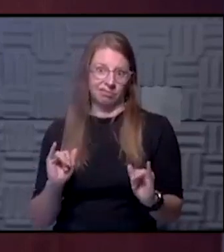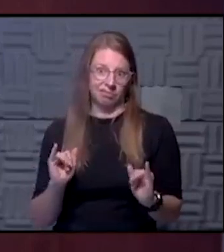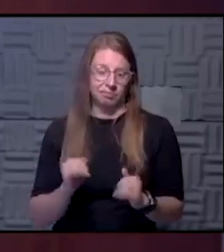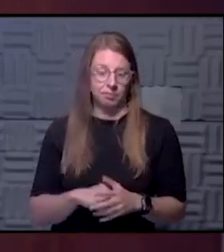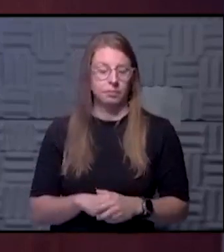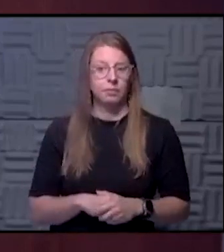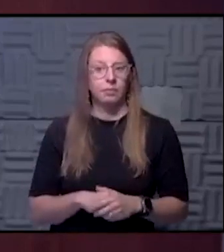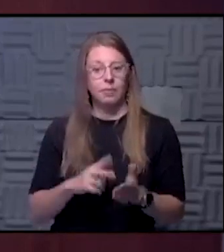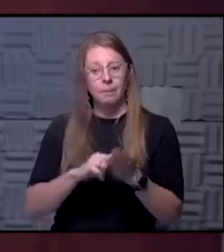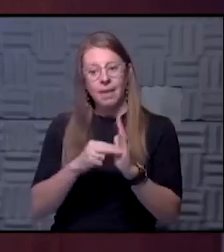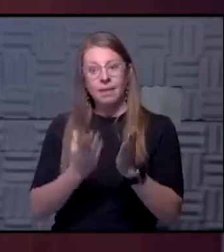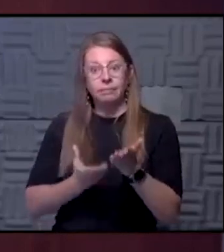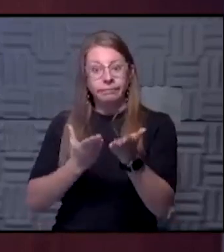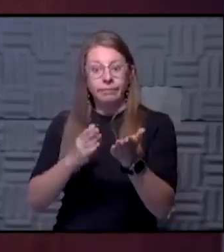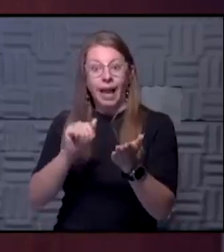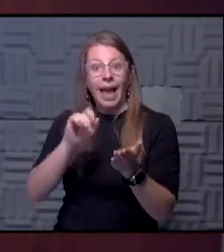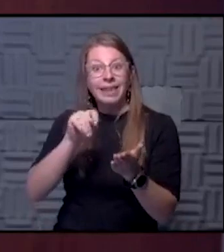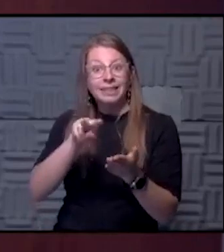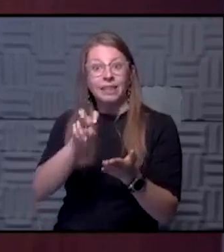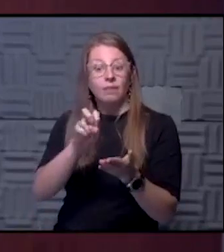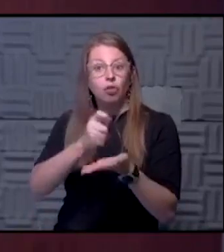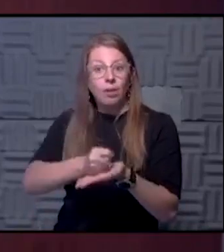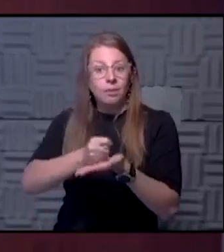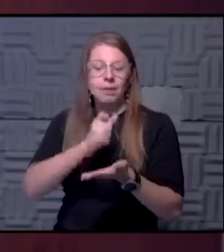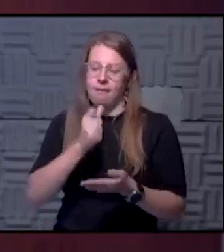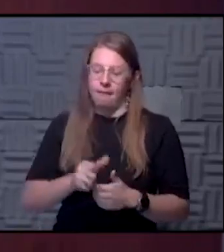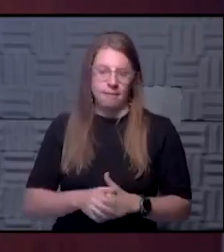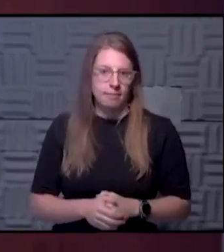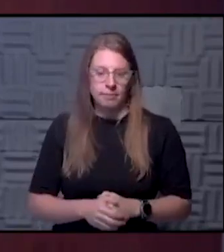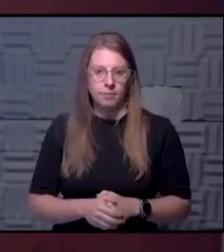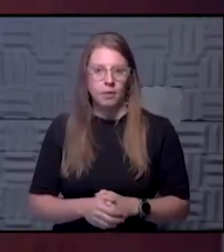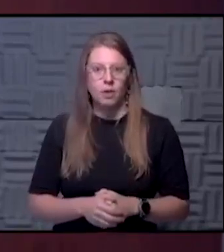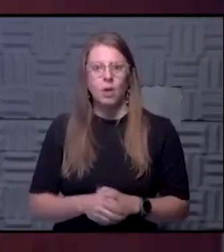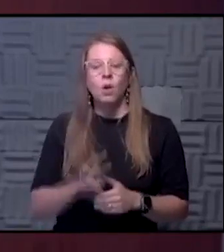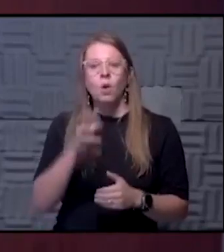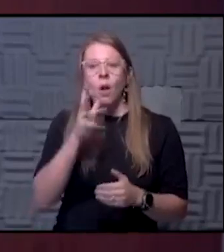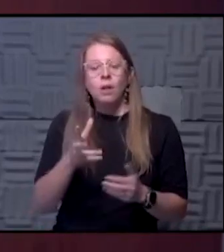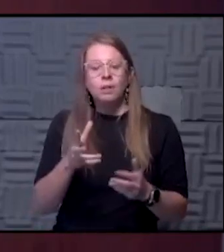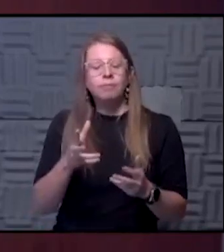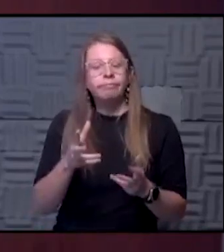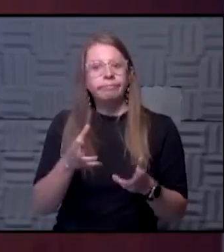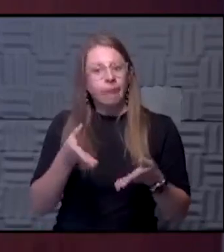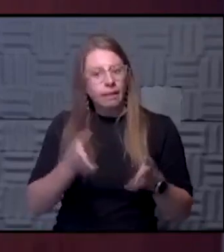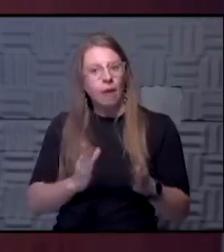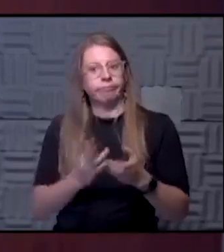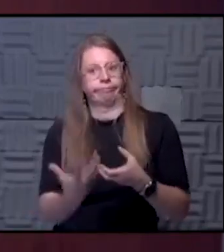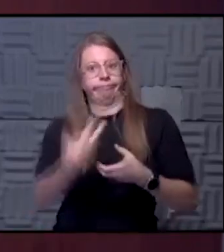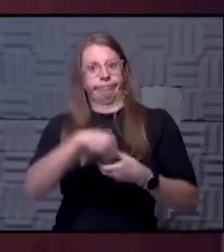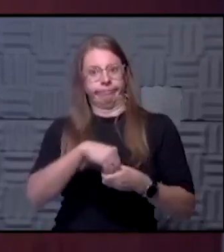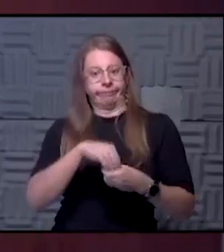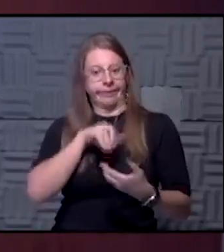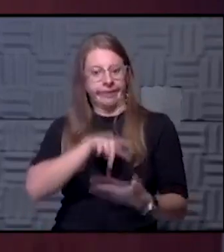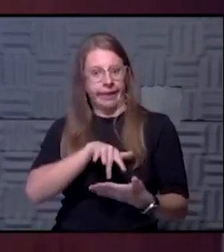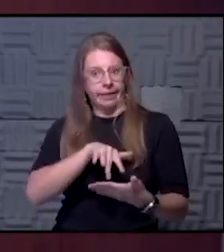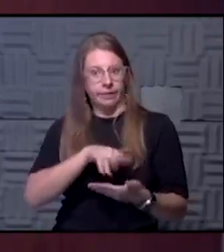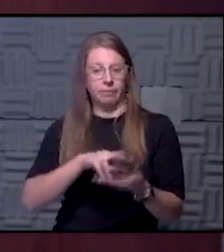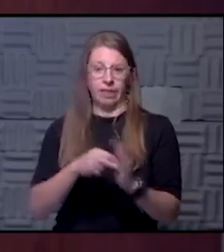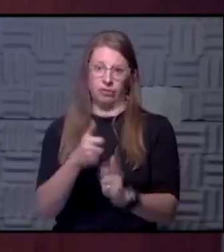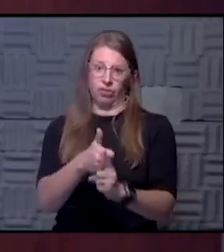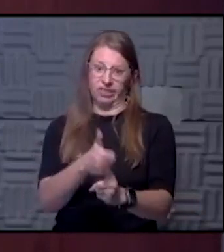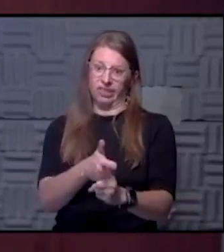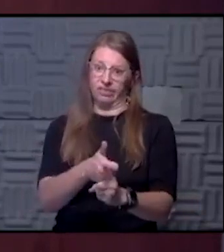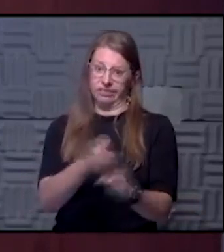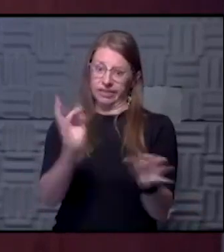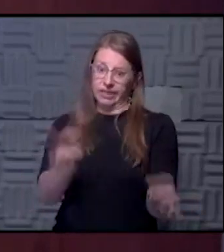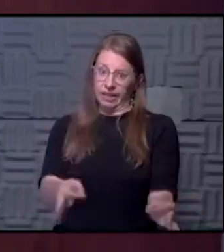to offer active treatment. We are going to offer you to participate in a study. So you have a flip of the coin that you